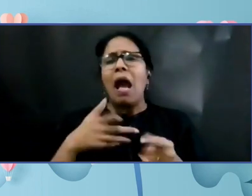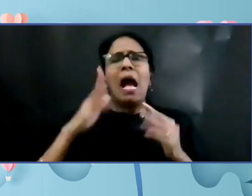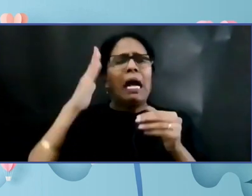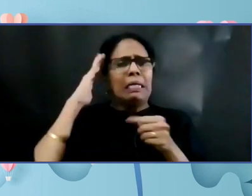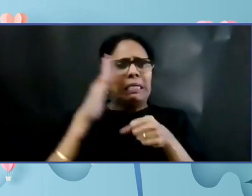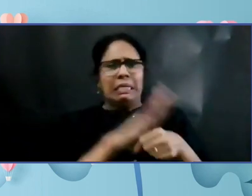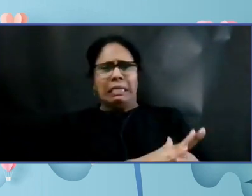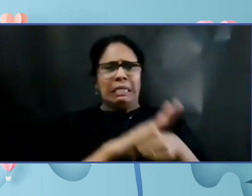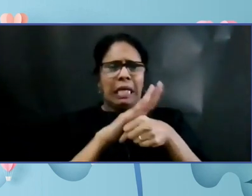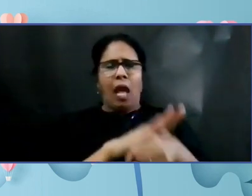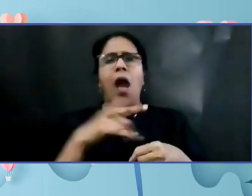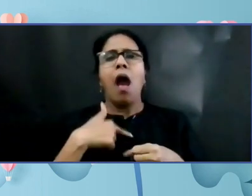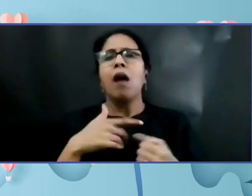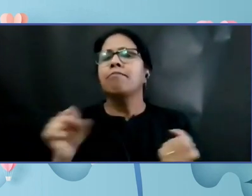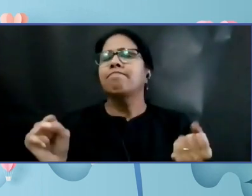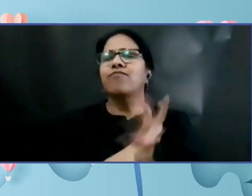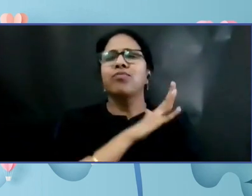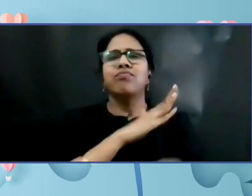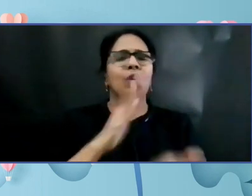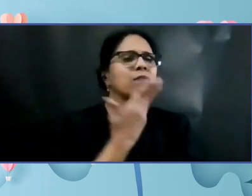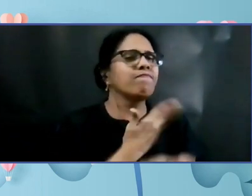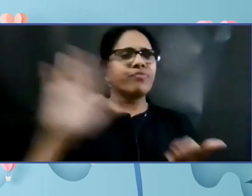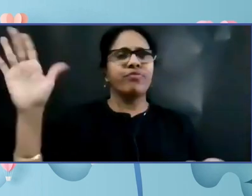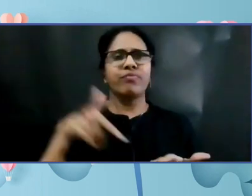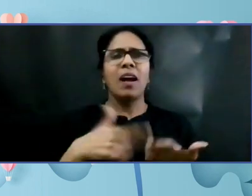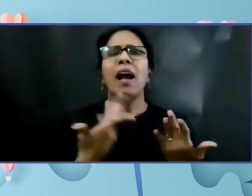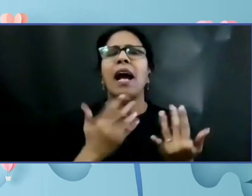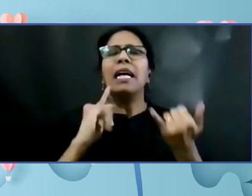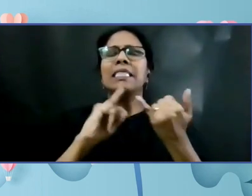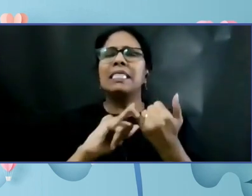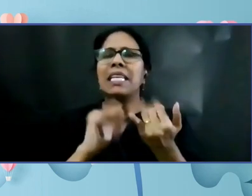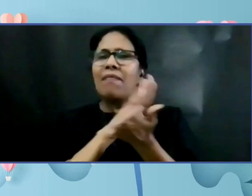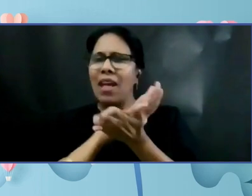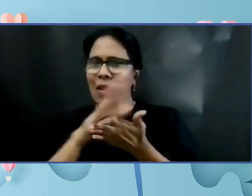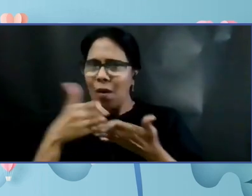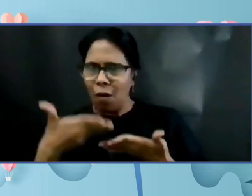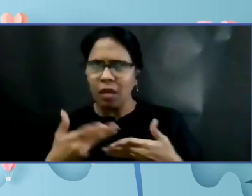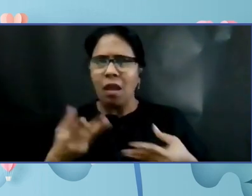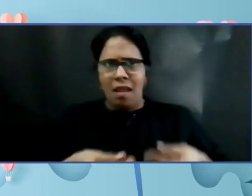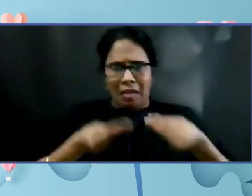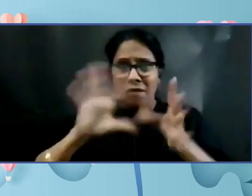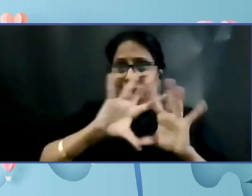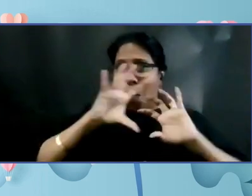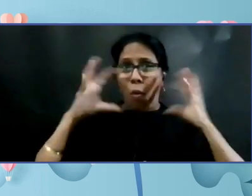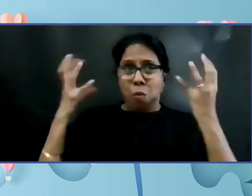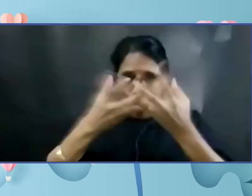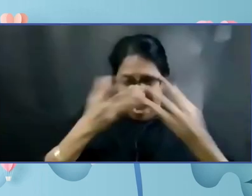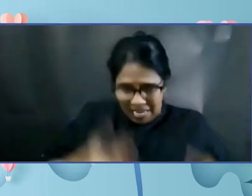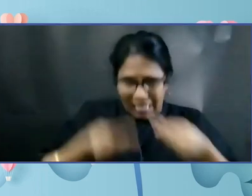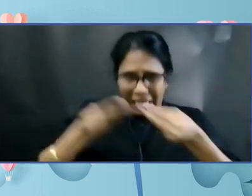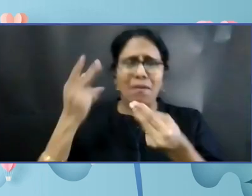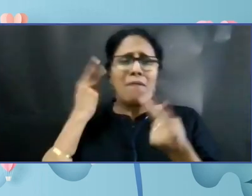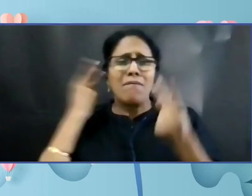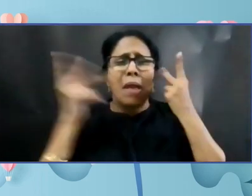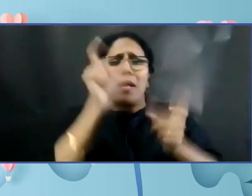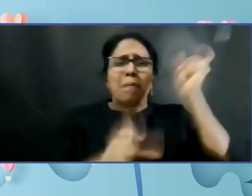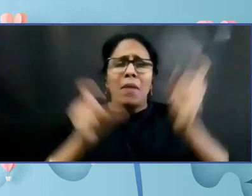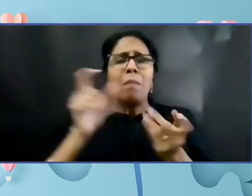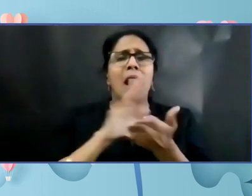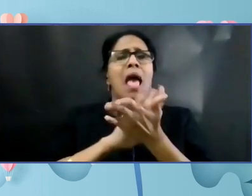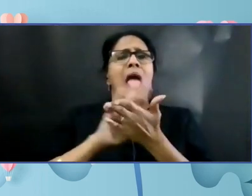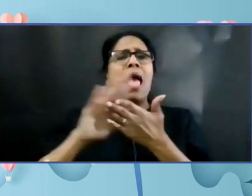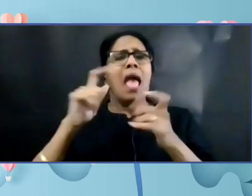discrimination. And we gave you Stephen Hawking, Albert Einstein, Alexander Graham Bell, Helen Keller, and even